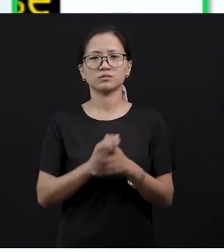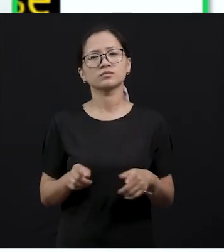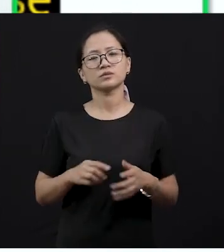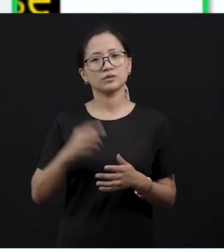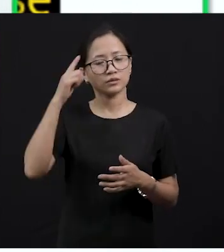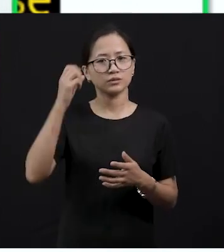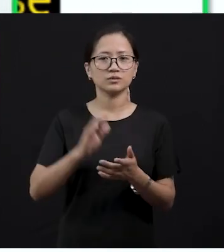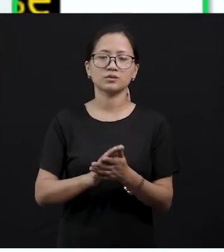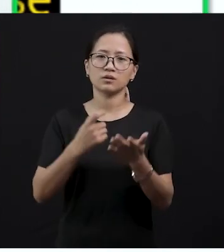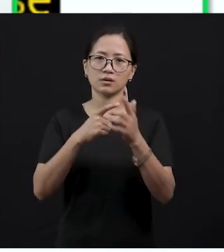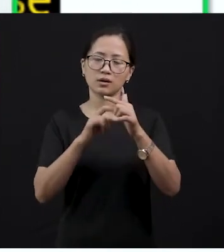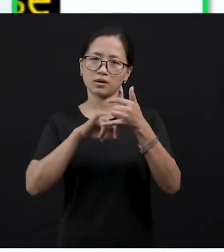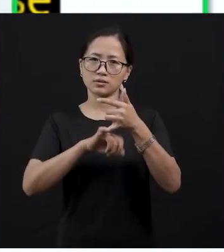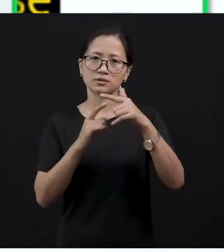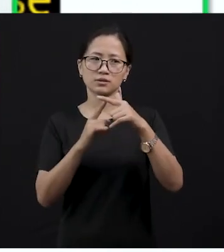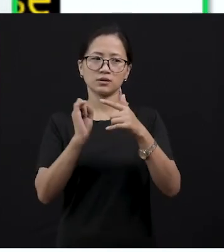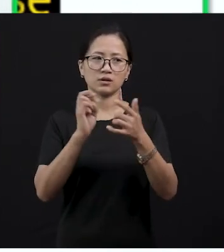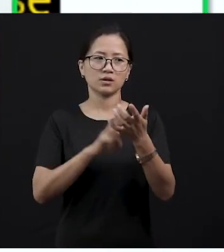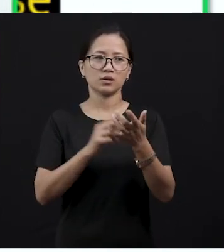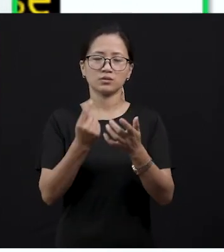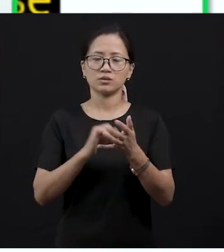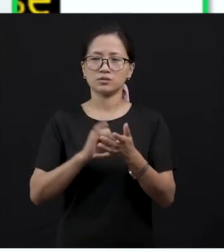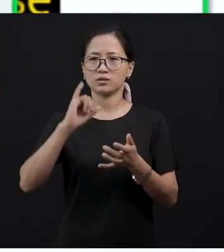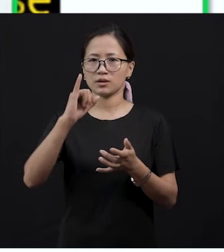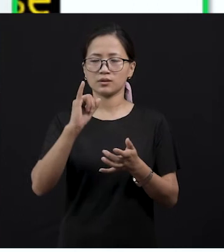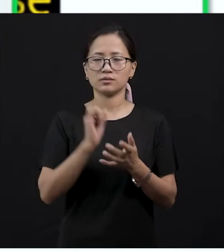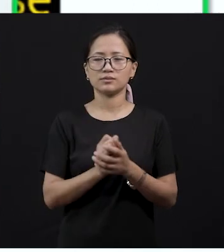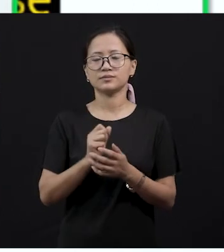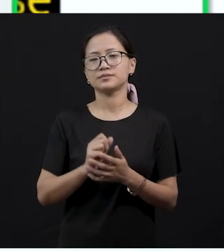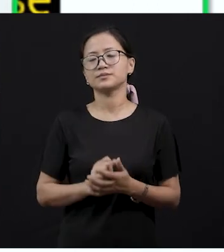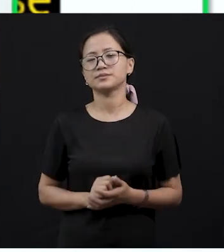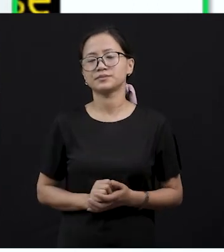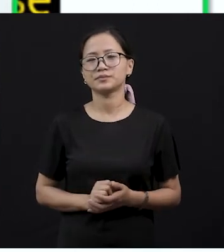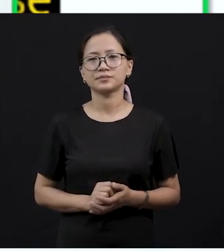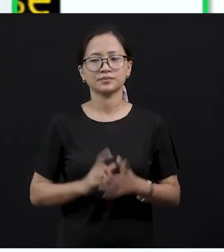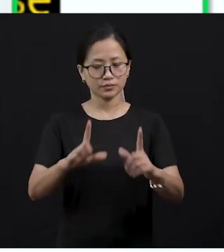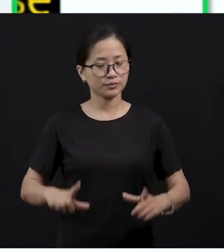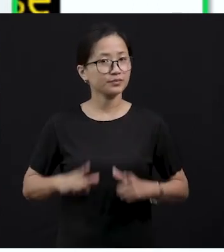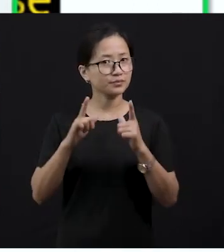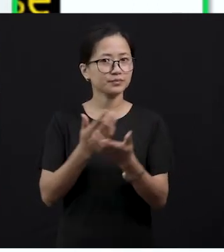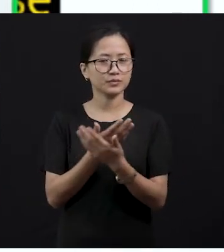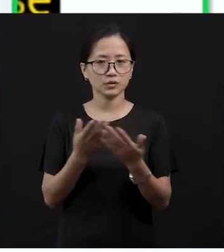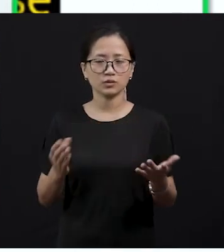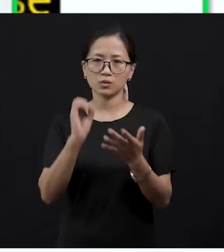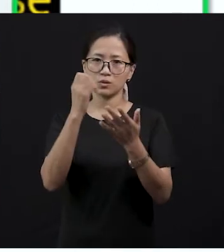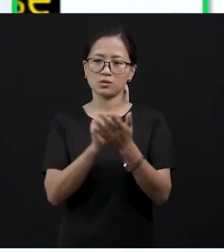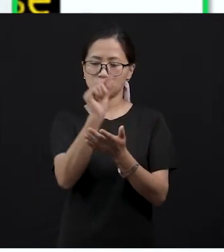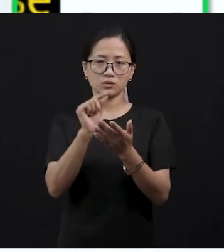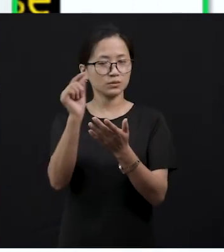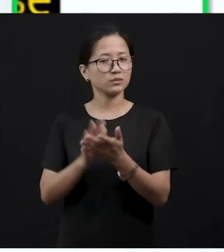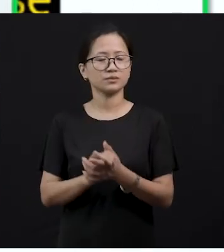stimulus. So that means living organisms, yes, living organisms respond